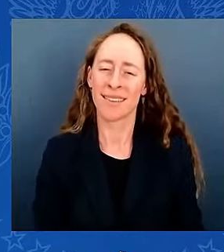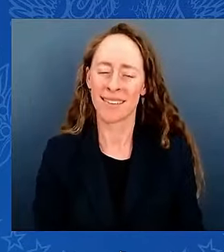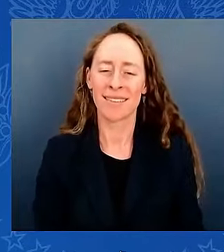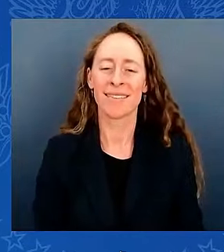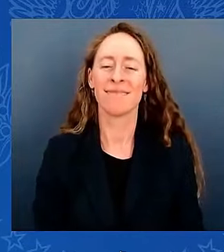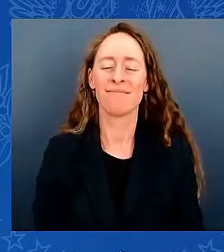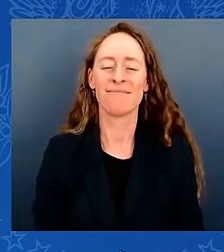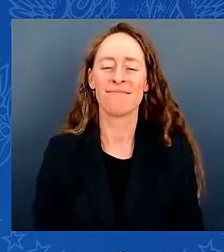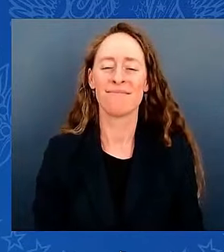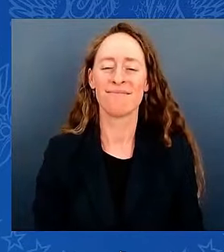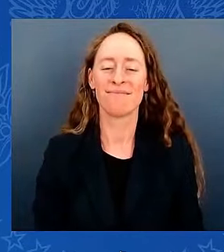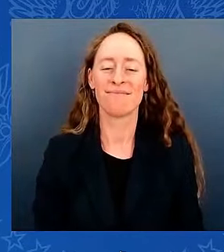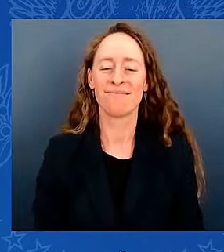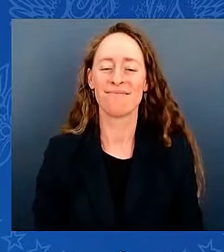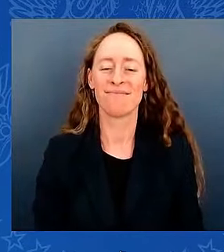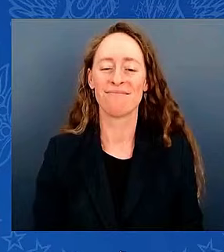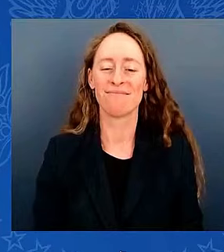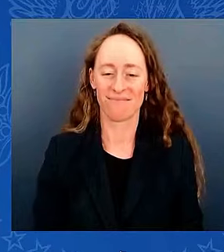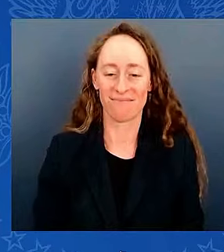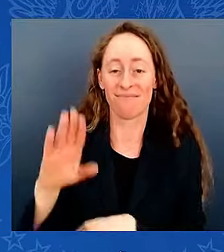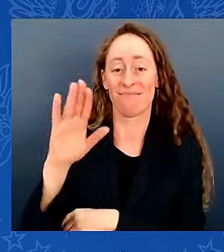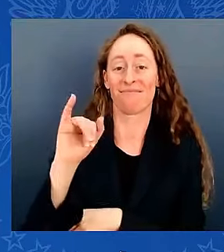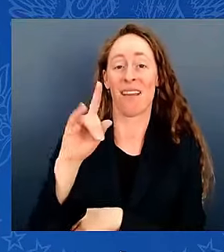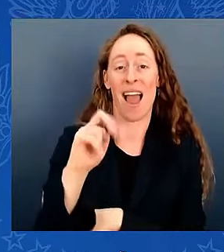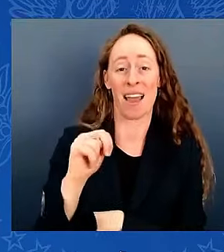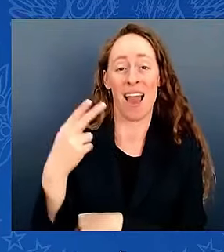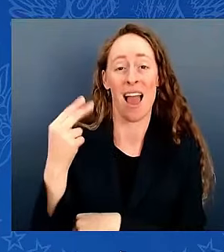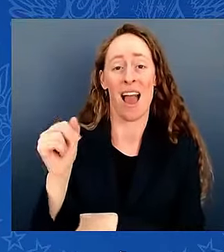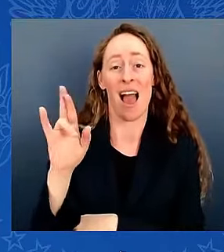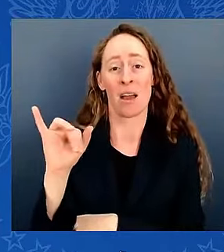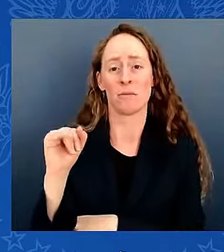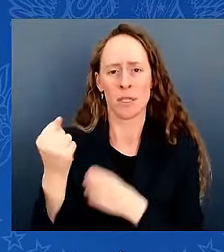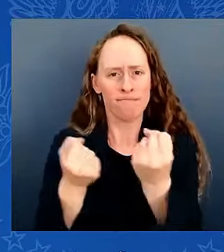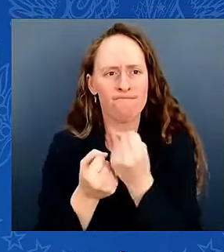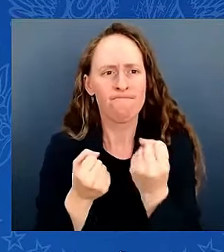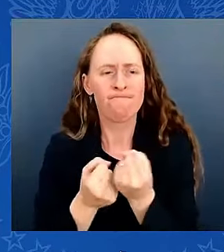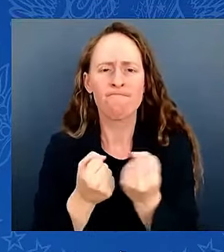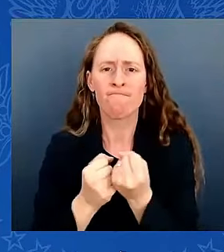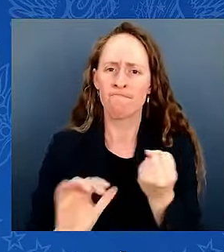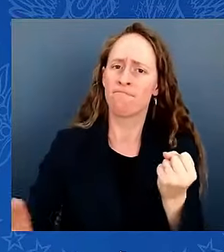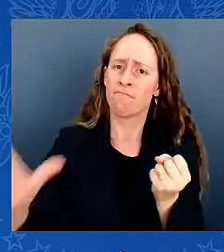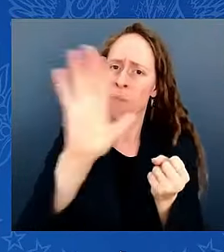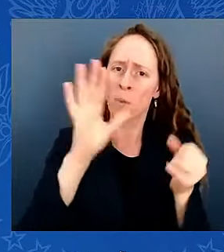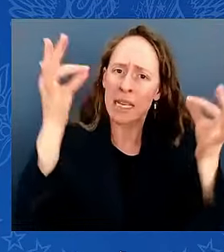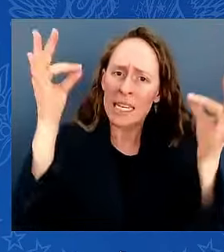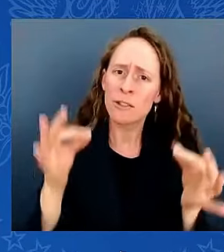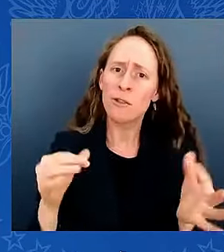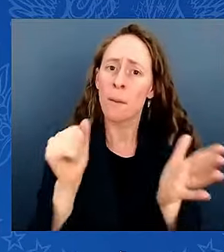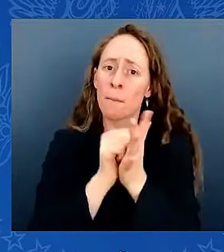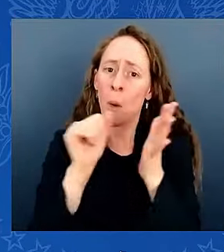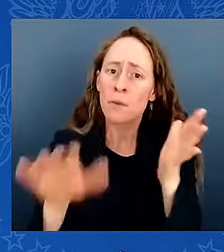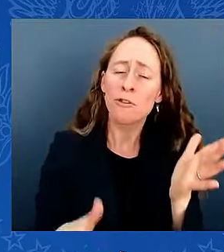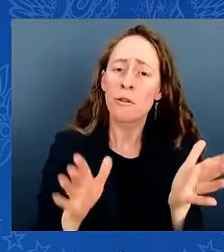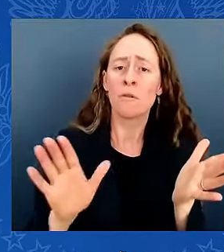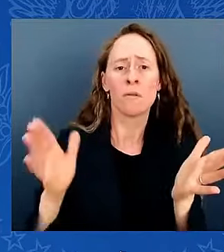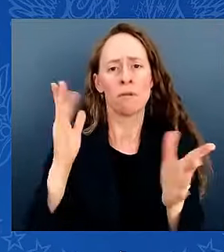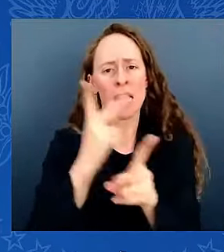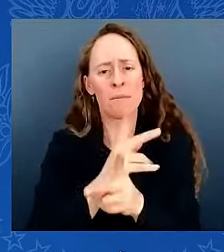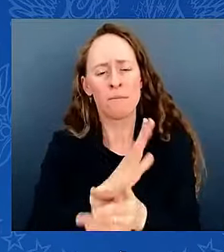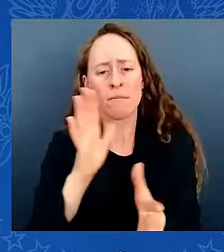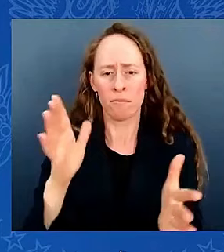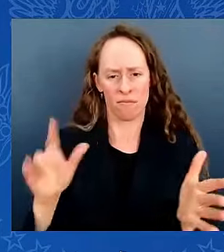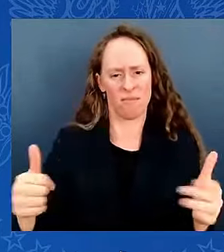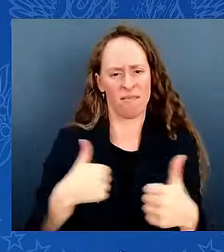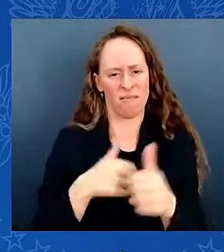rights, ensuring that we all are taken care of in every single way. And on a personal note, I've had my own